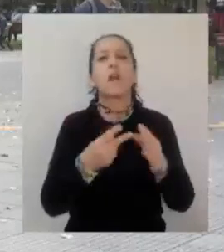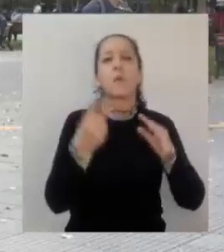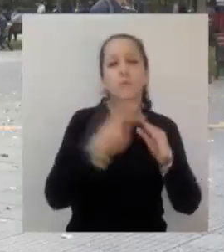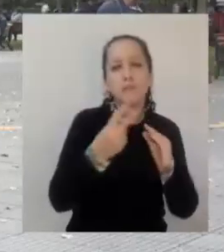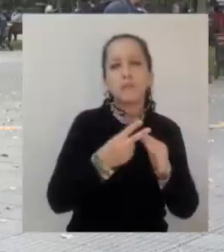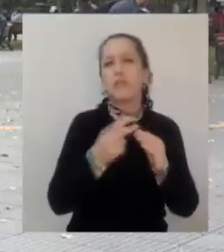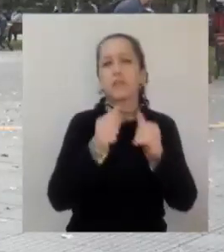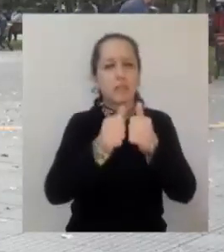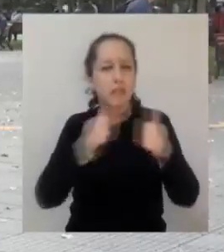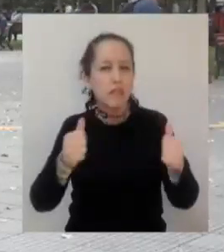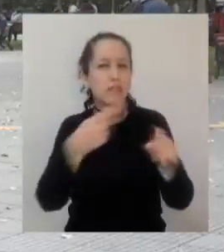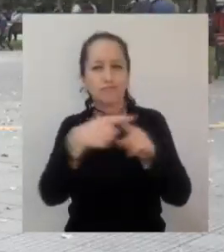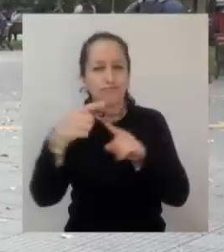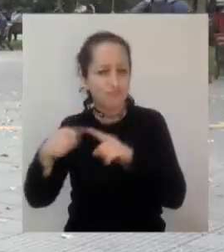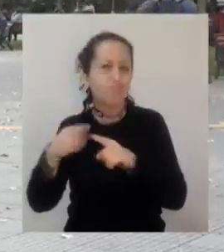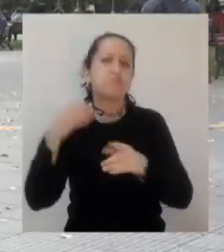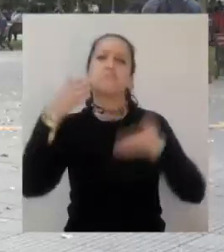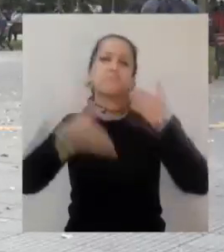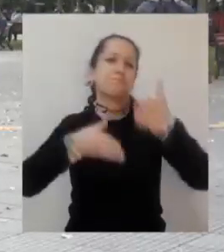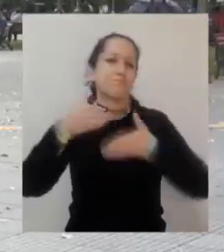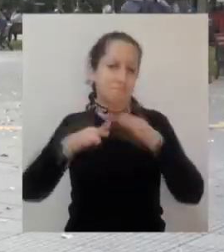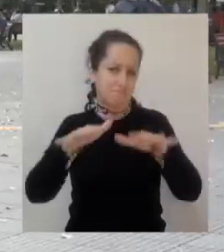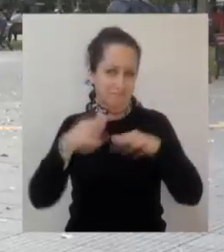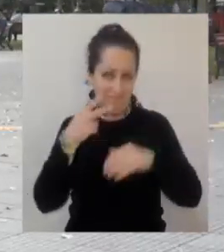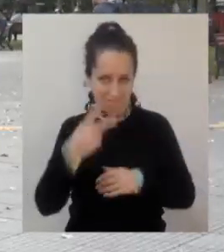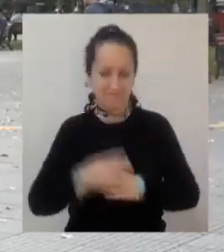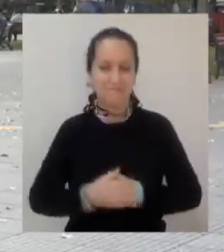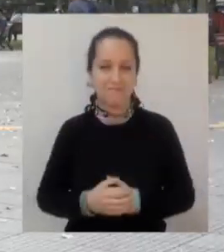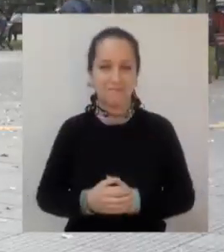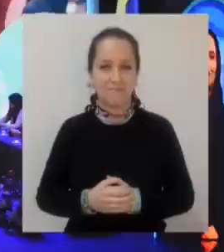as well as neighbors and neighbors of the Comuna Penquista.